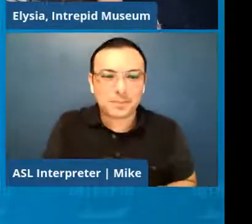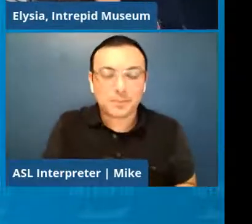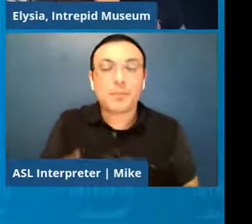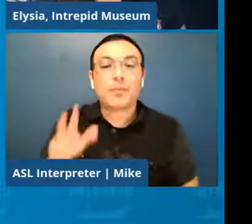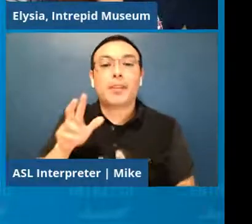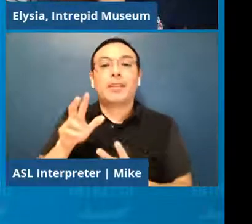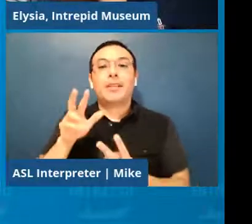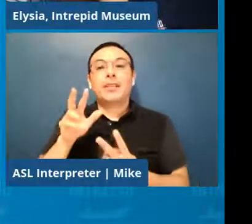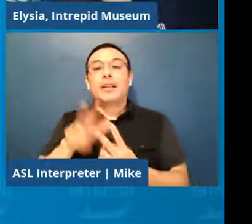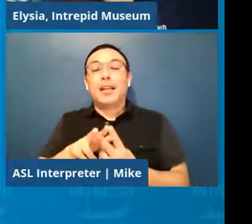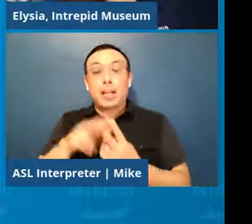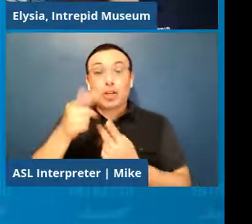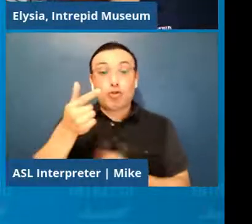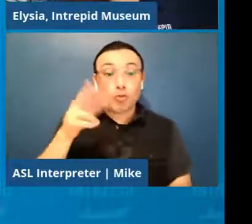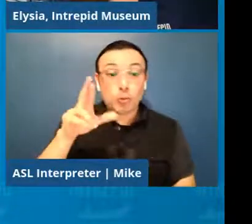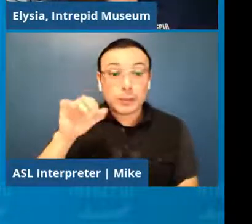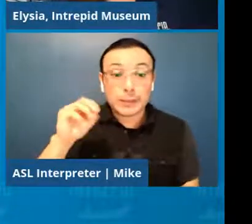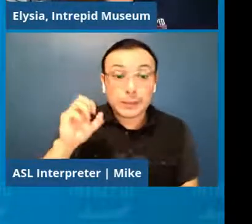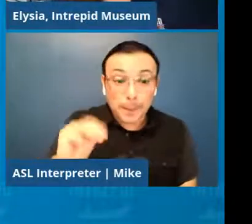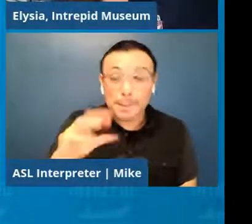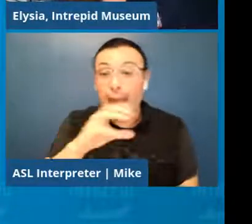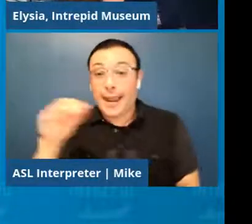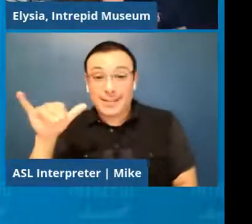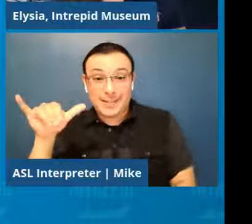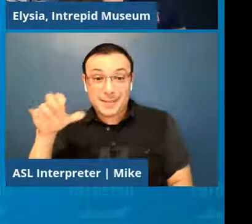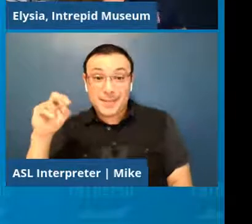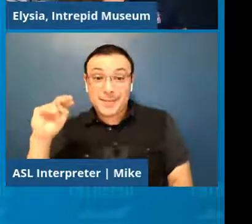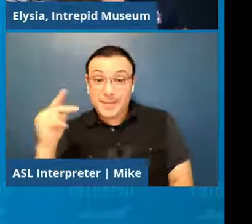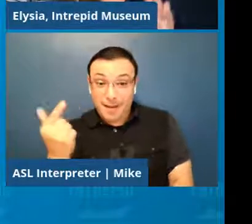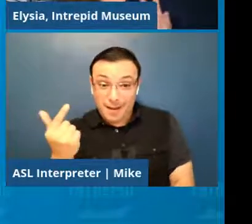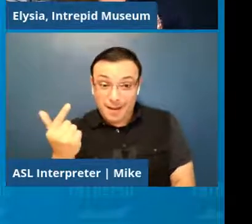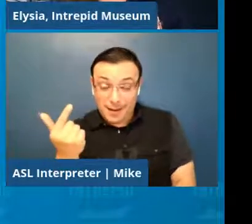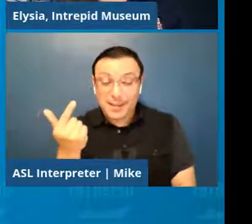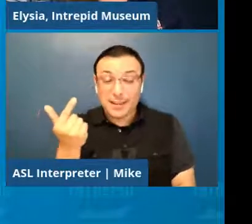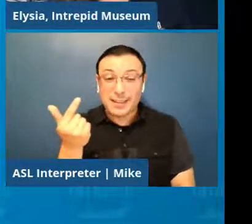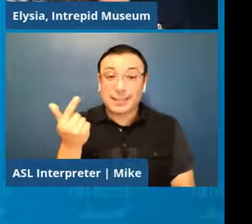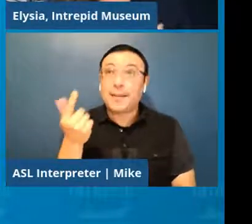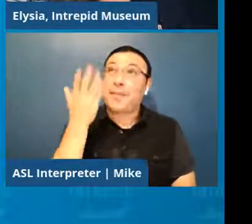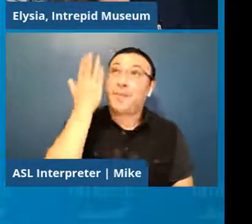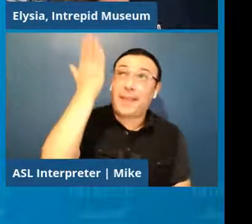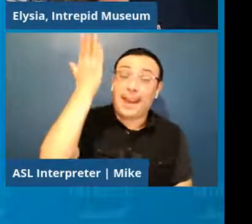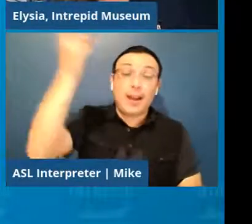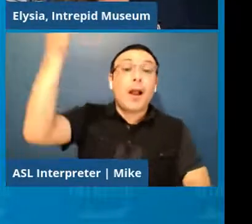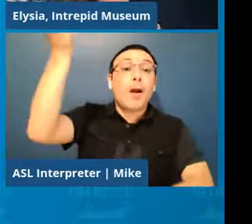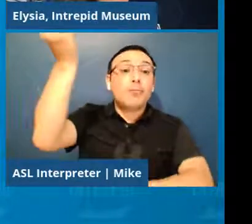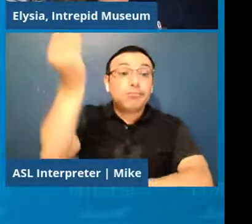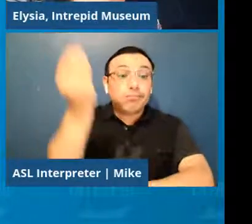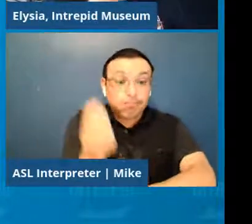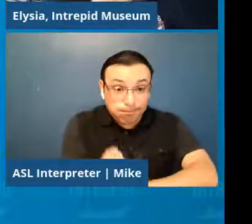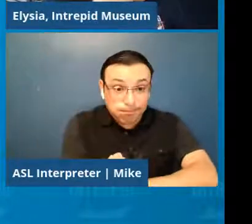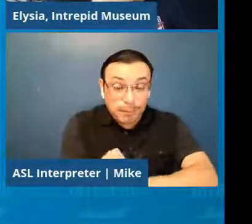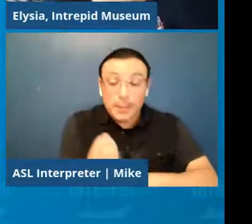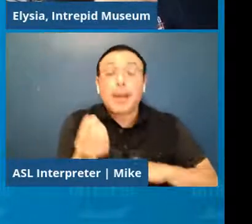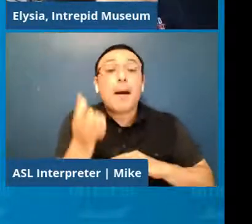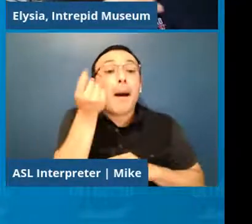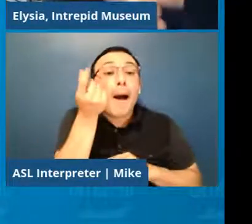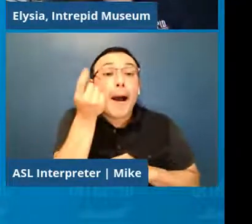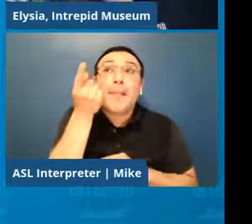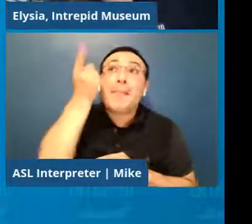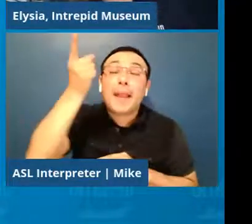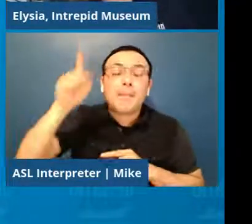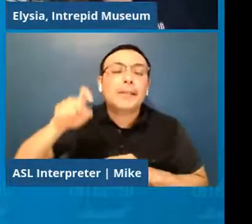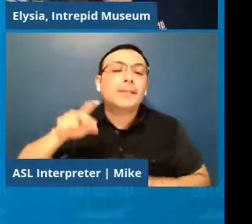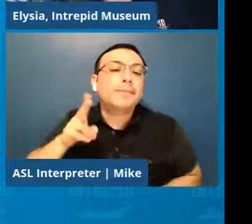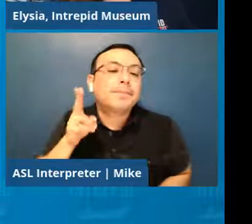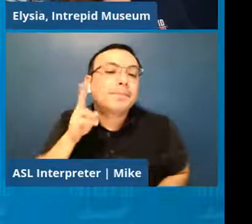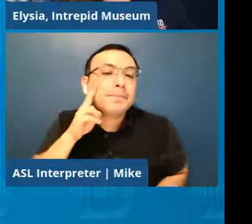And one of the experiments that they were tasked with on their 5-hour mission was to sample 2 meal packages. So this is actually one of